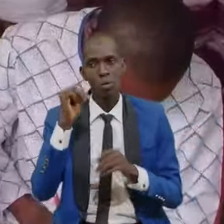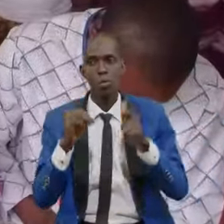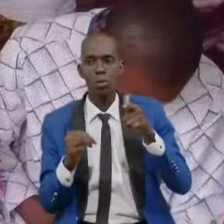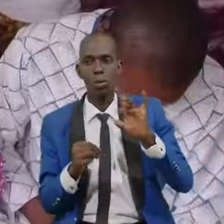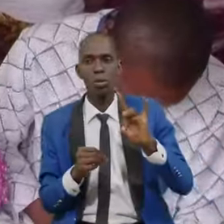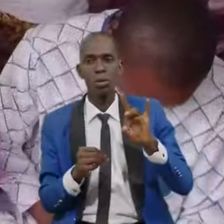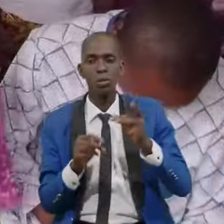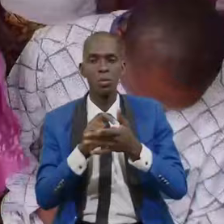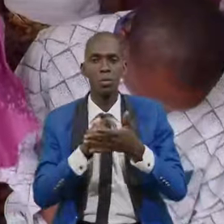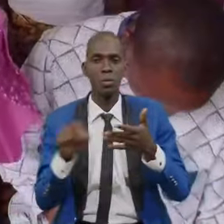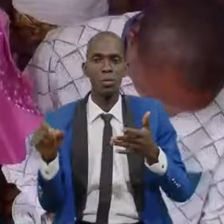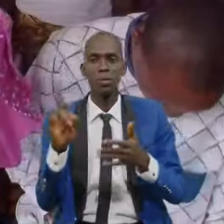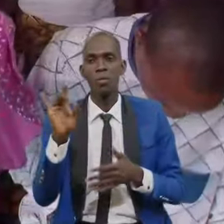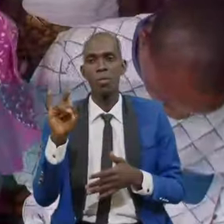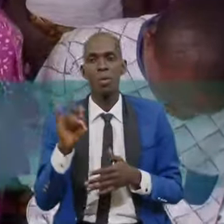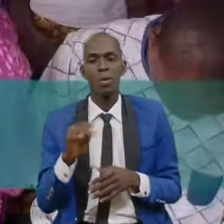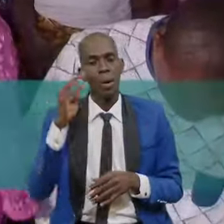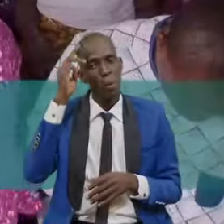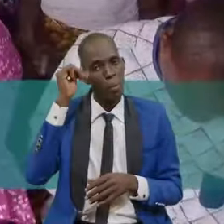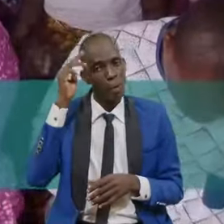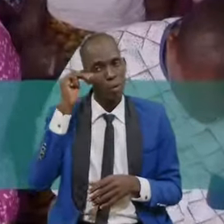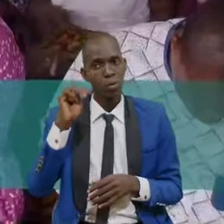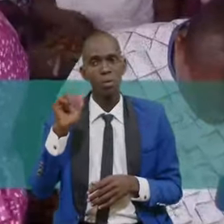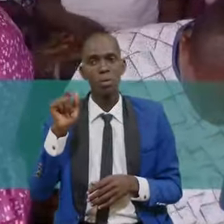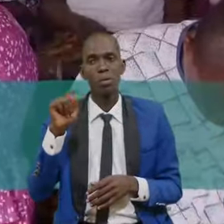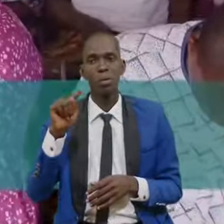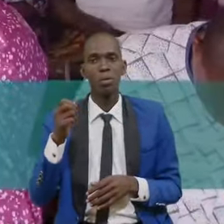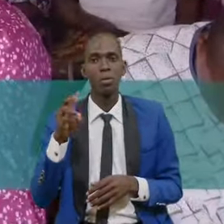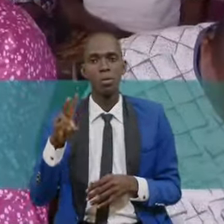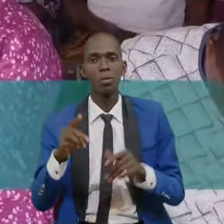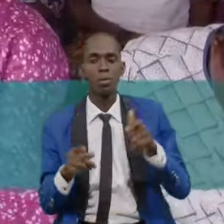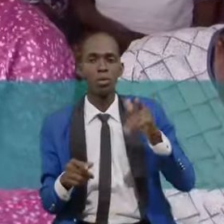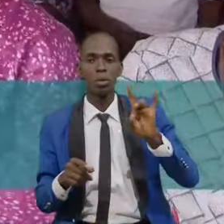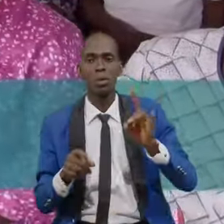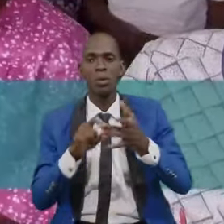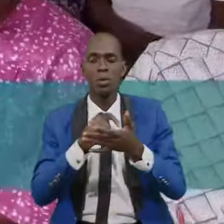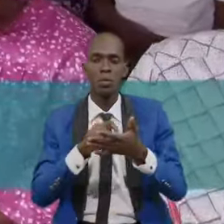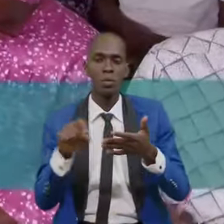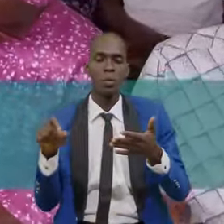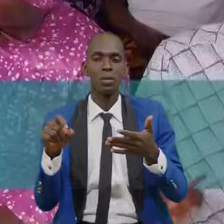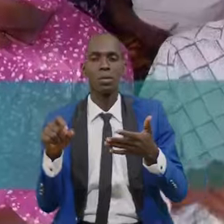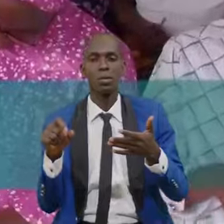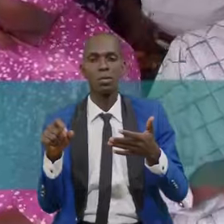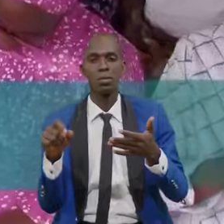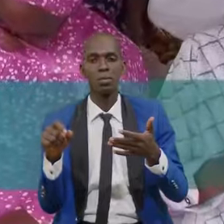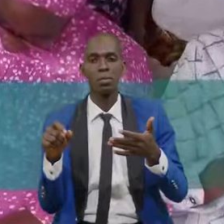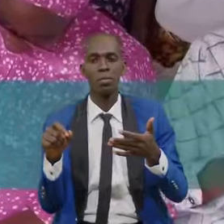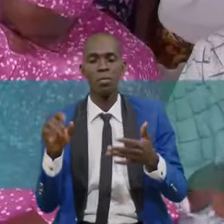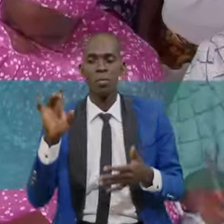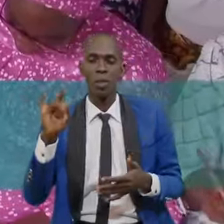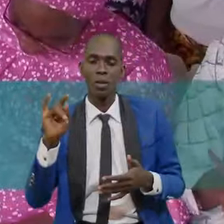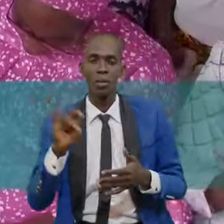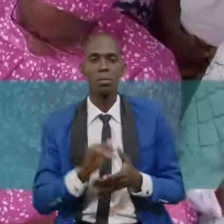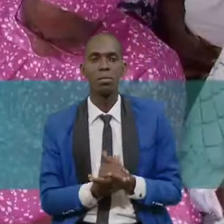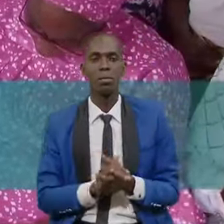from verse 18. Matthew chapter 28, we're looking at verse 18.